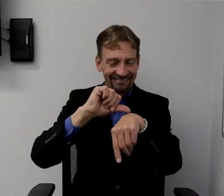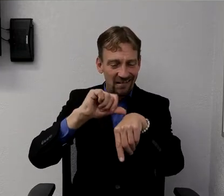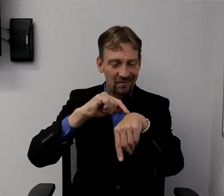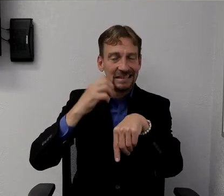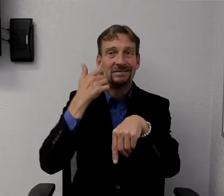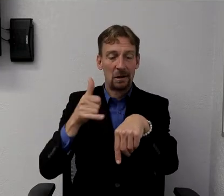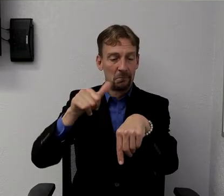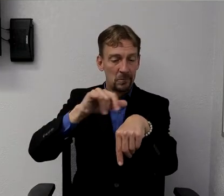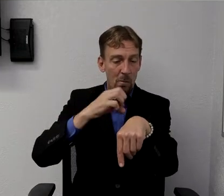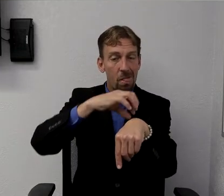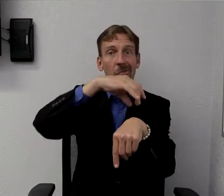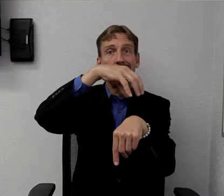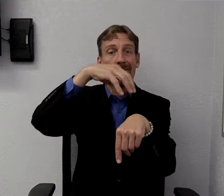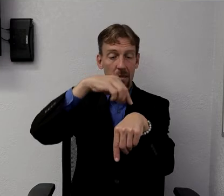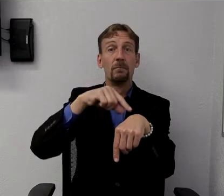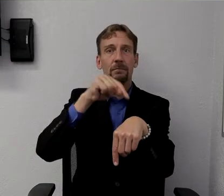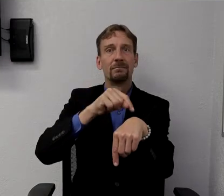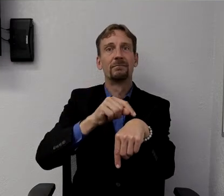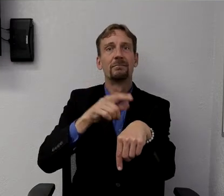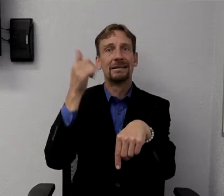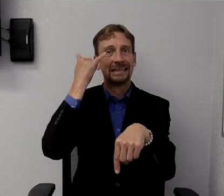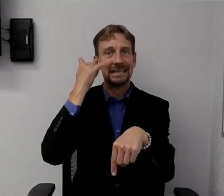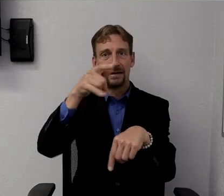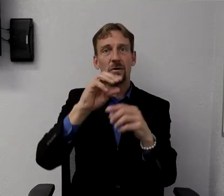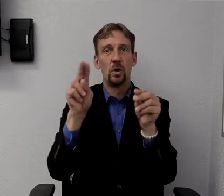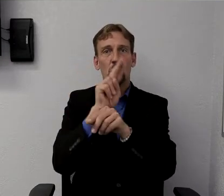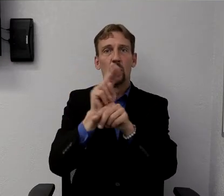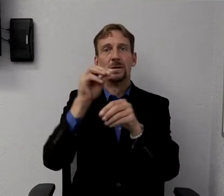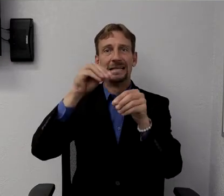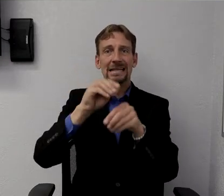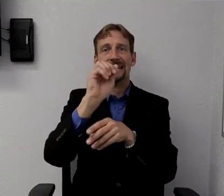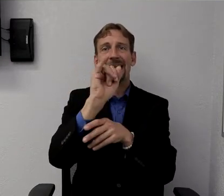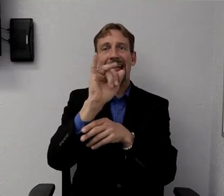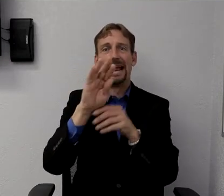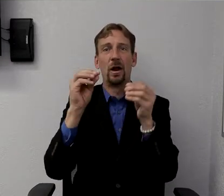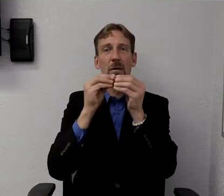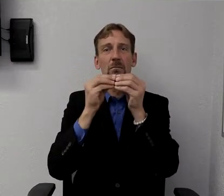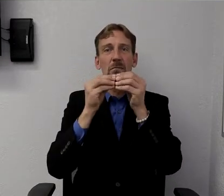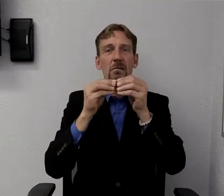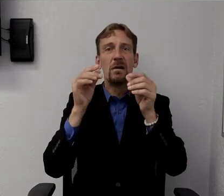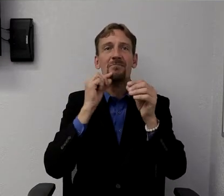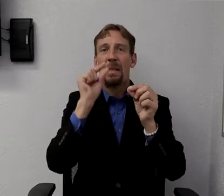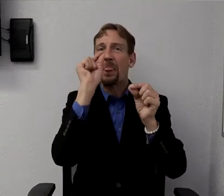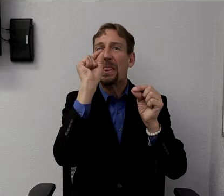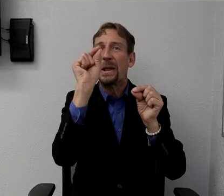that around the mask is also another approach that's being considered, although it kind of